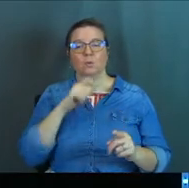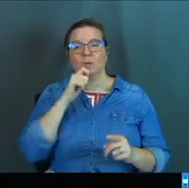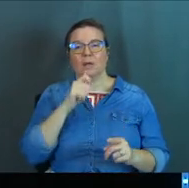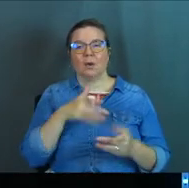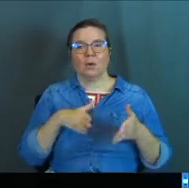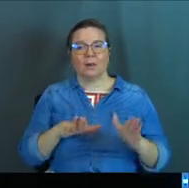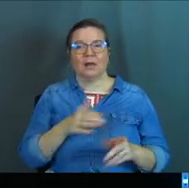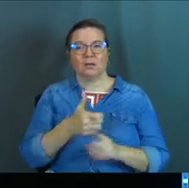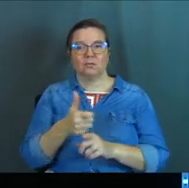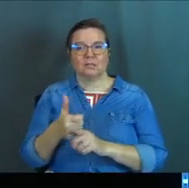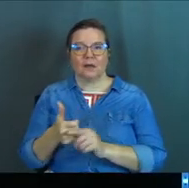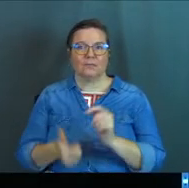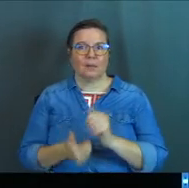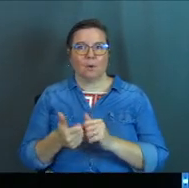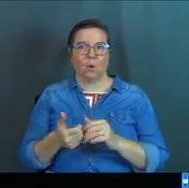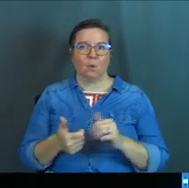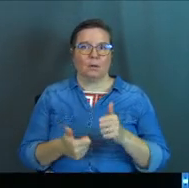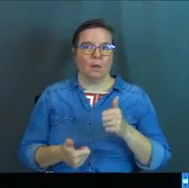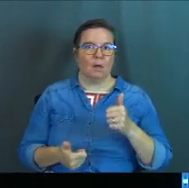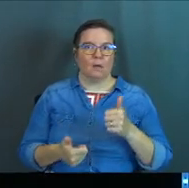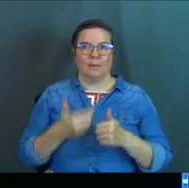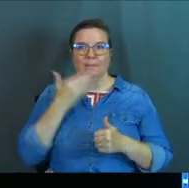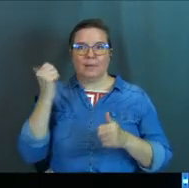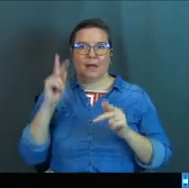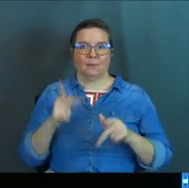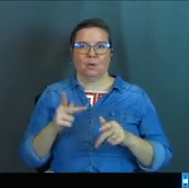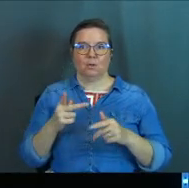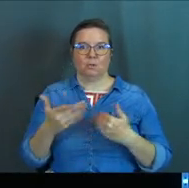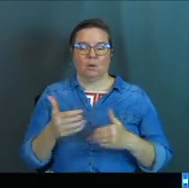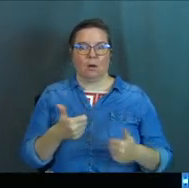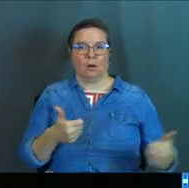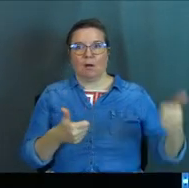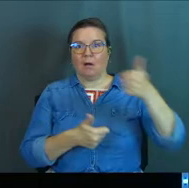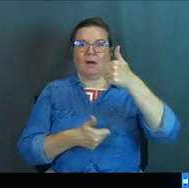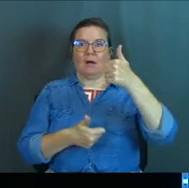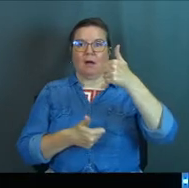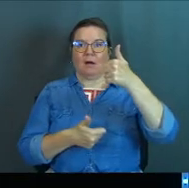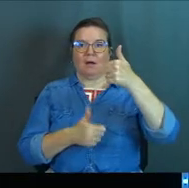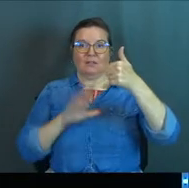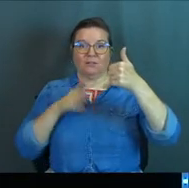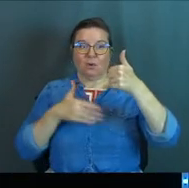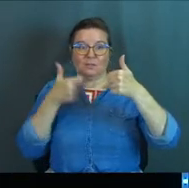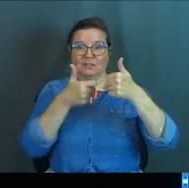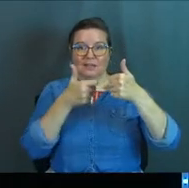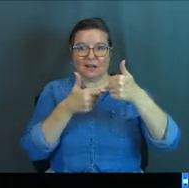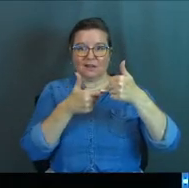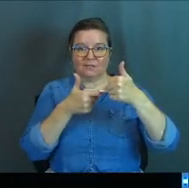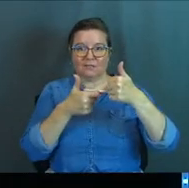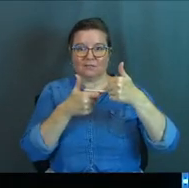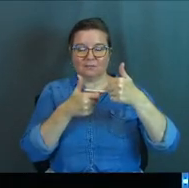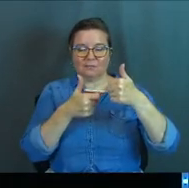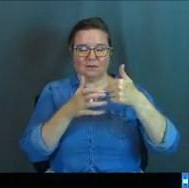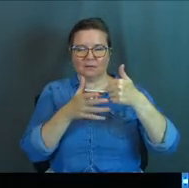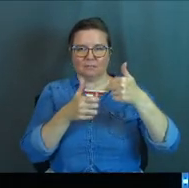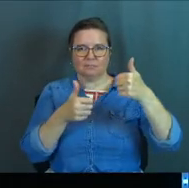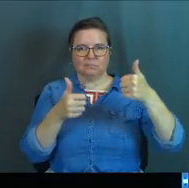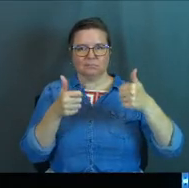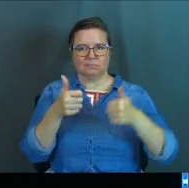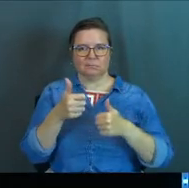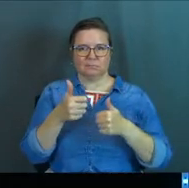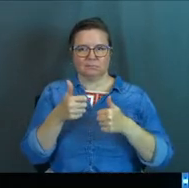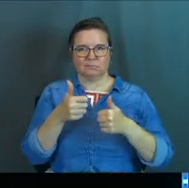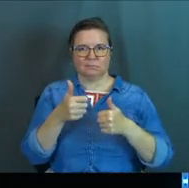not allow yourself to be the most significant person in the room. The focus doesn't have to be about you, and you have sober judgment about